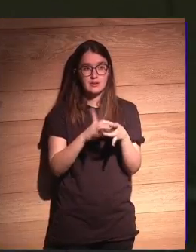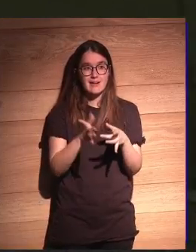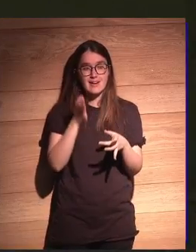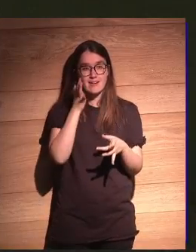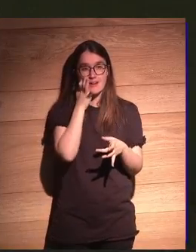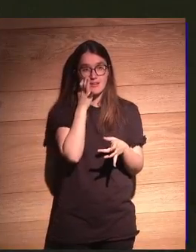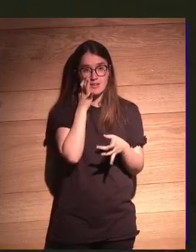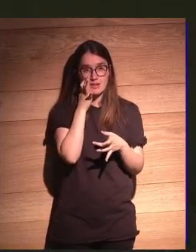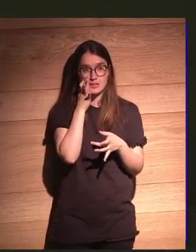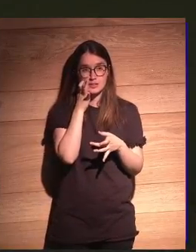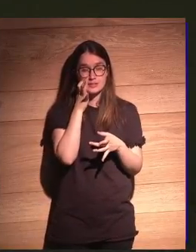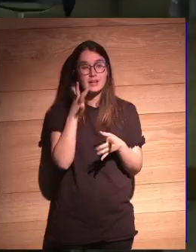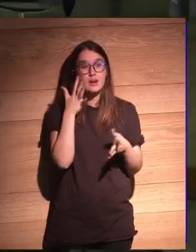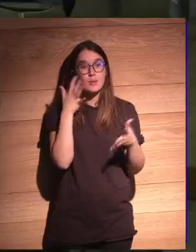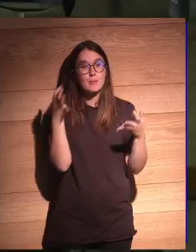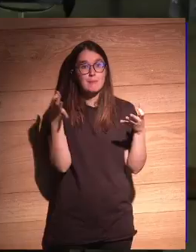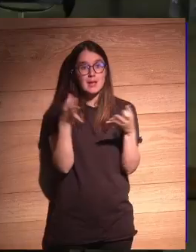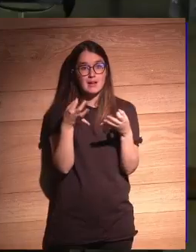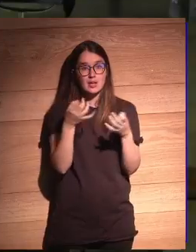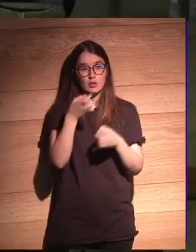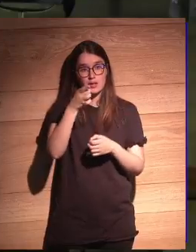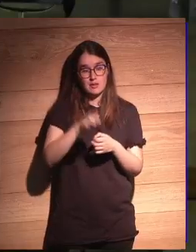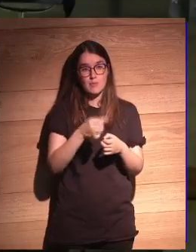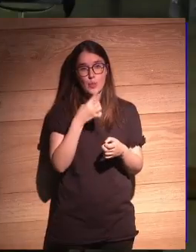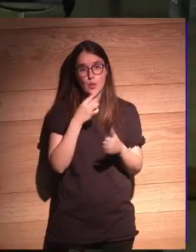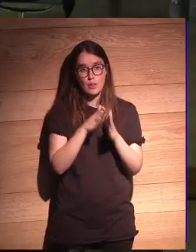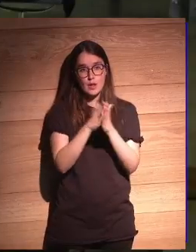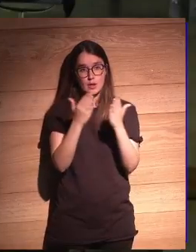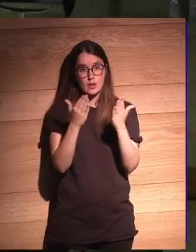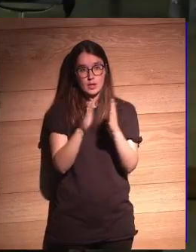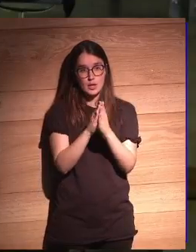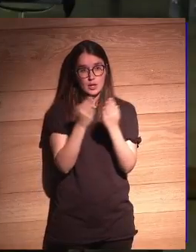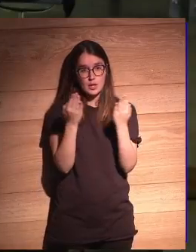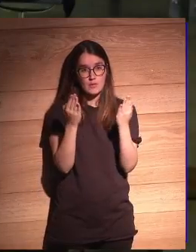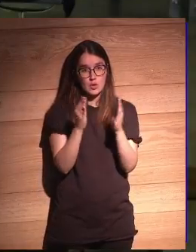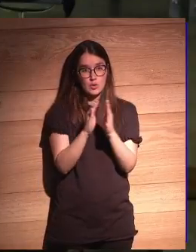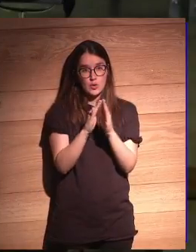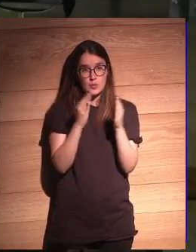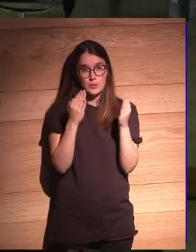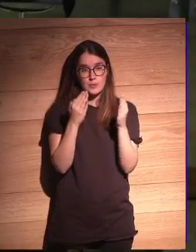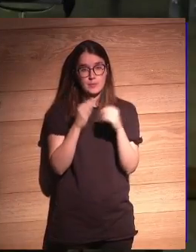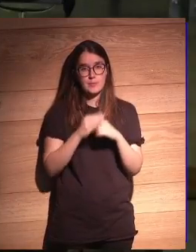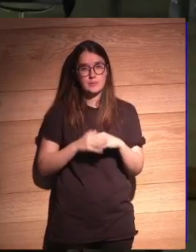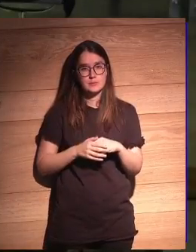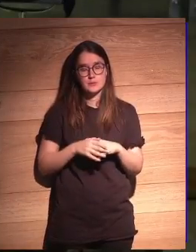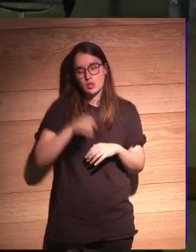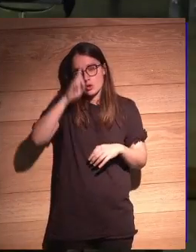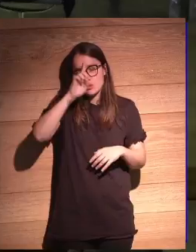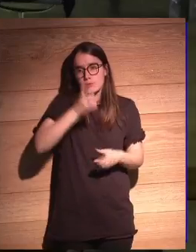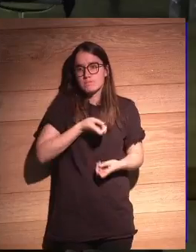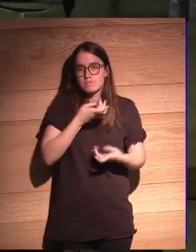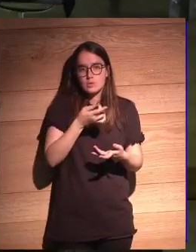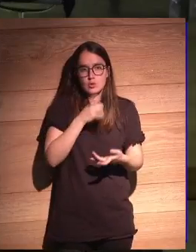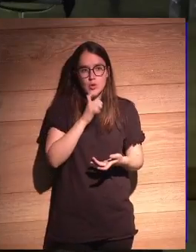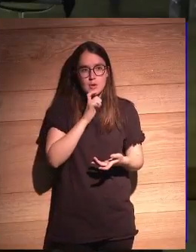so obvious that I just said, is that the problem and the risks that we are facing, that is also mentioned in the book,